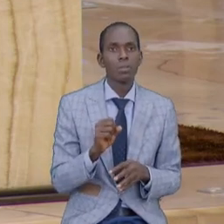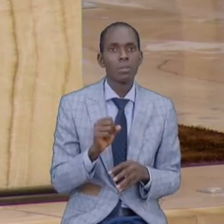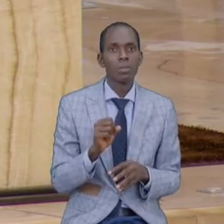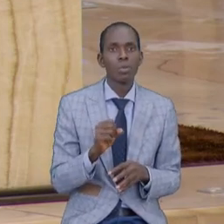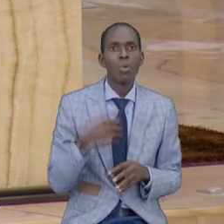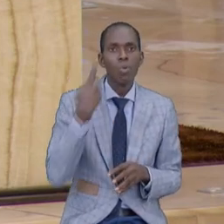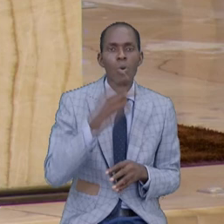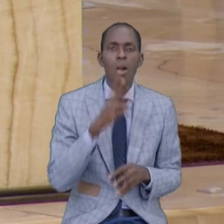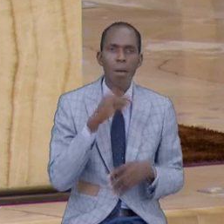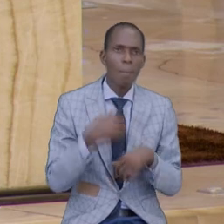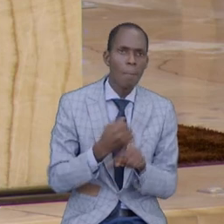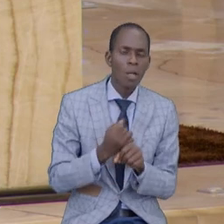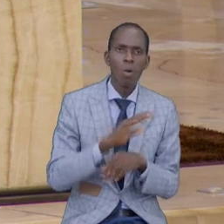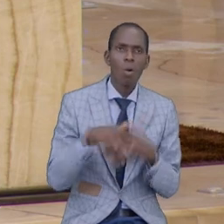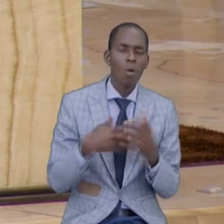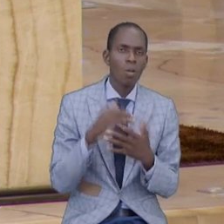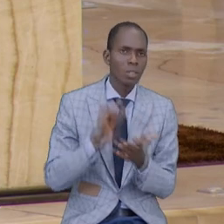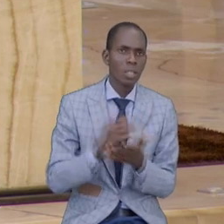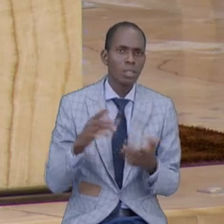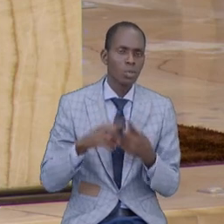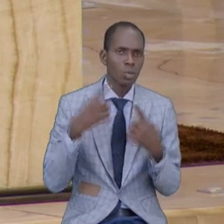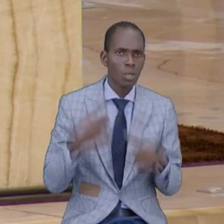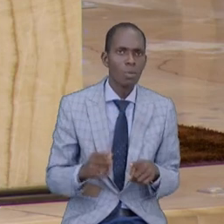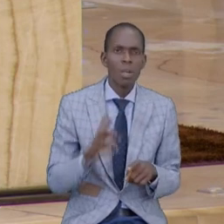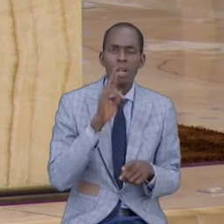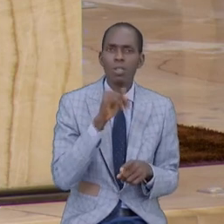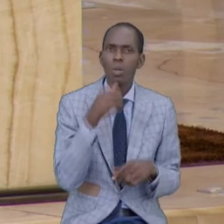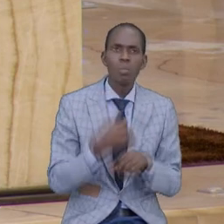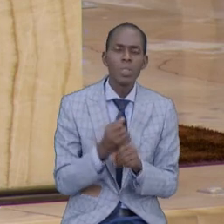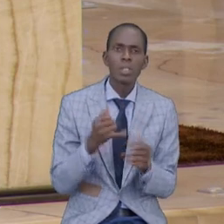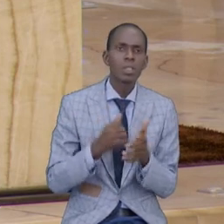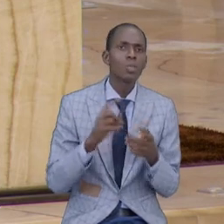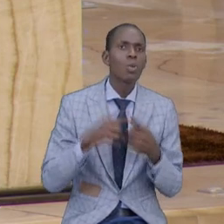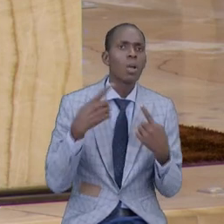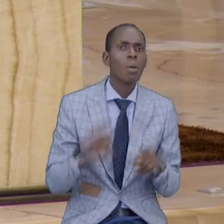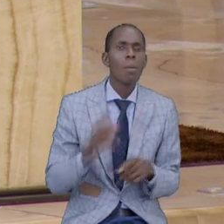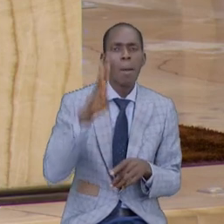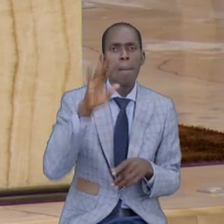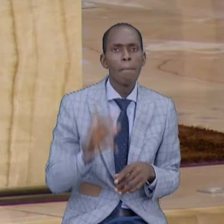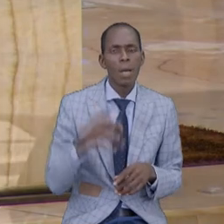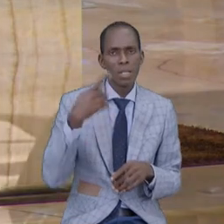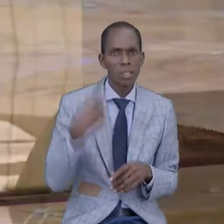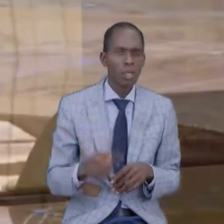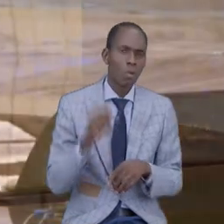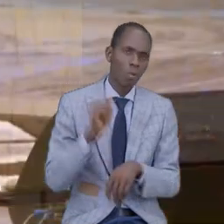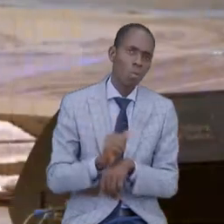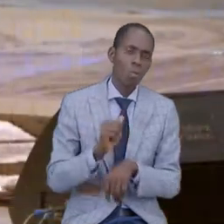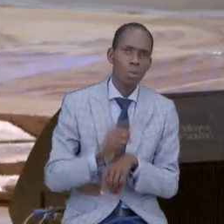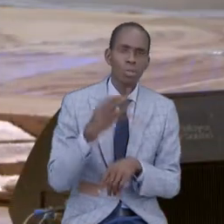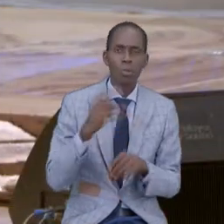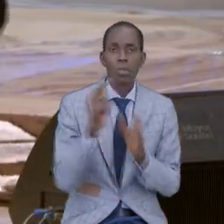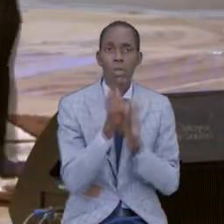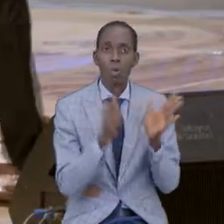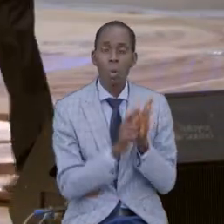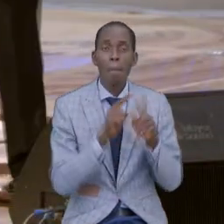are making those things to happen, they are not making those things happen by the works of the law. They're doing